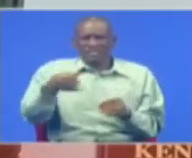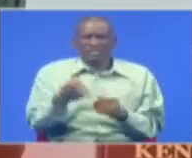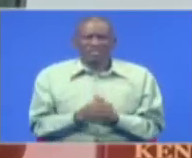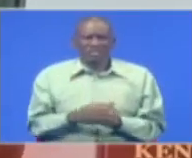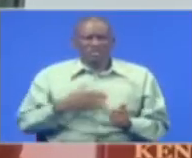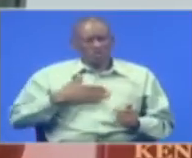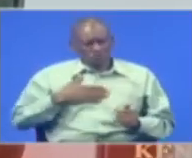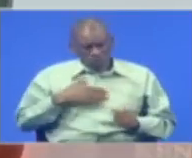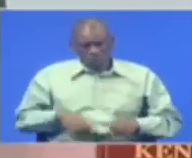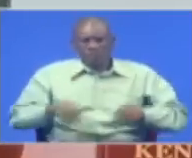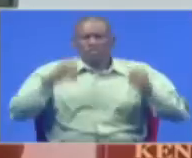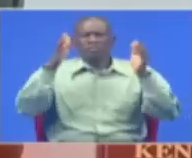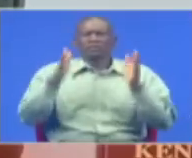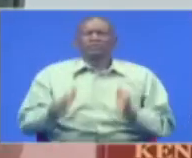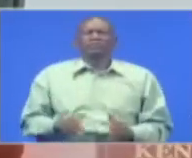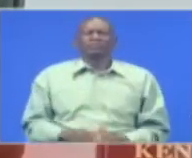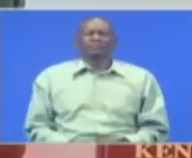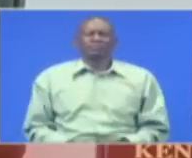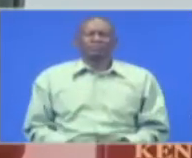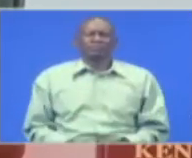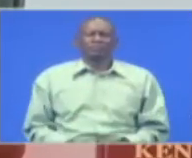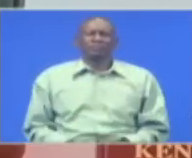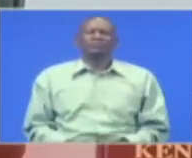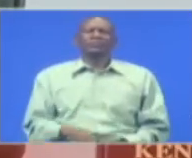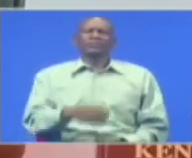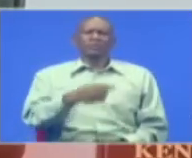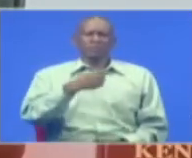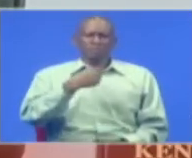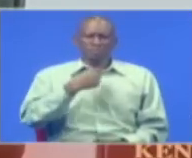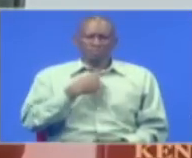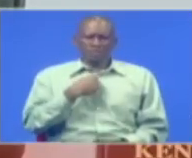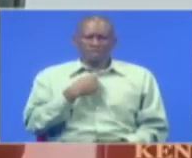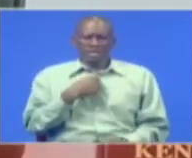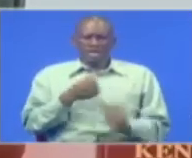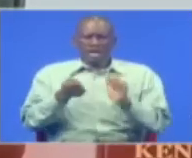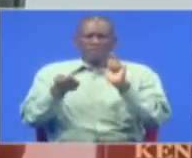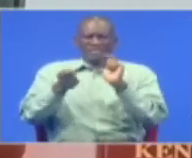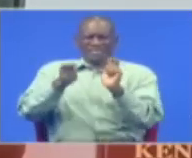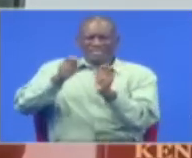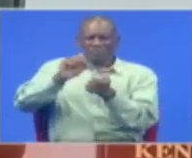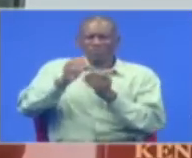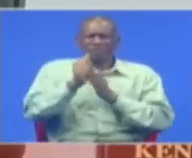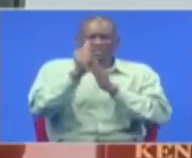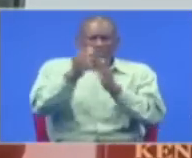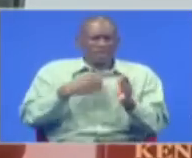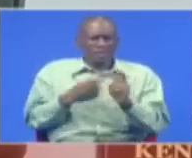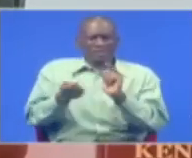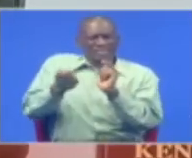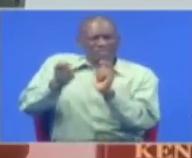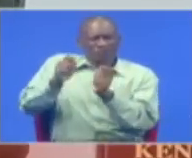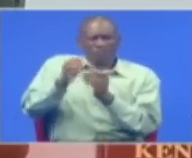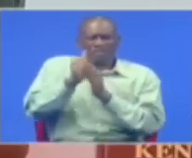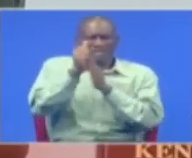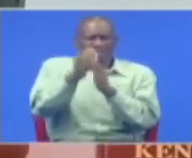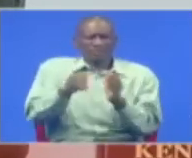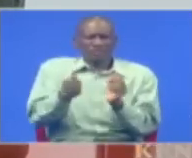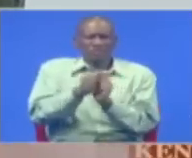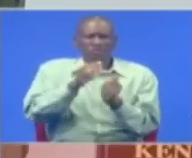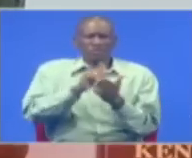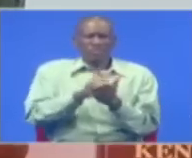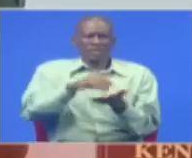Honorable Chair, I am a transformative leader. With that, I